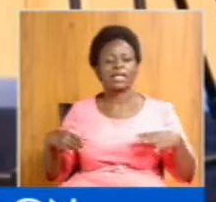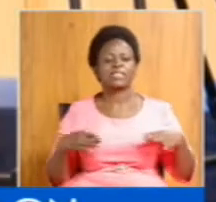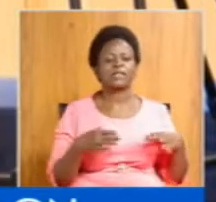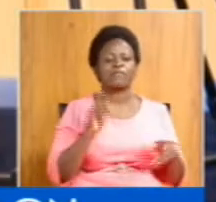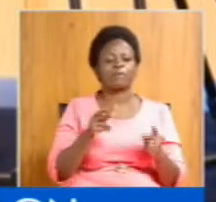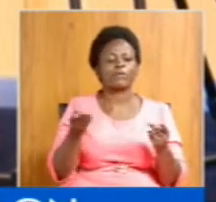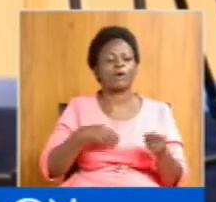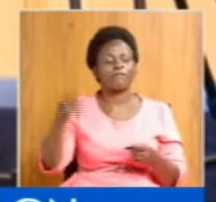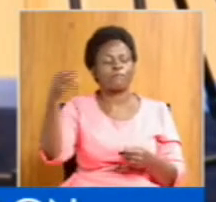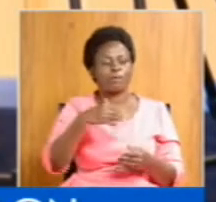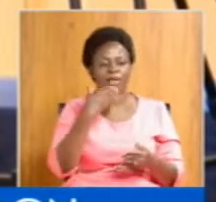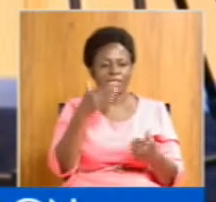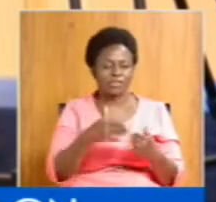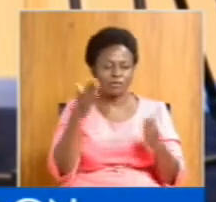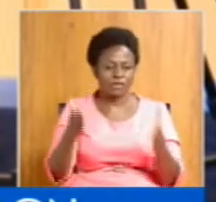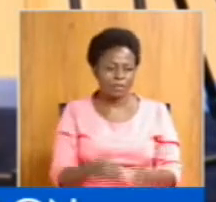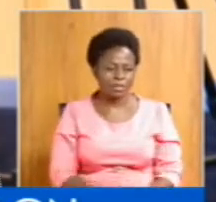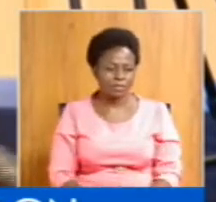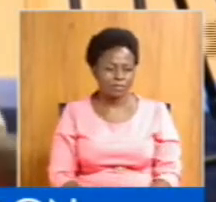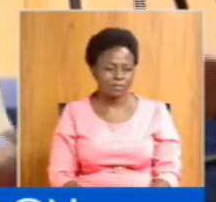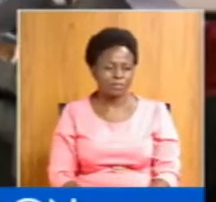to have electricity thank you so much